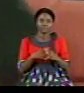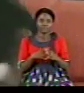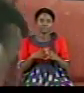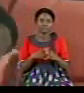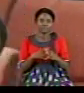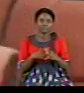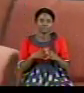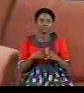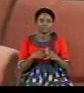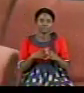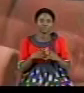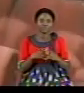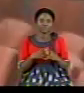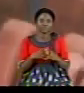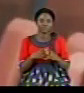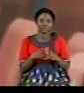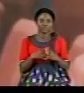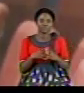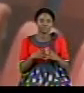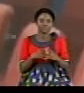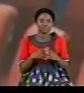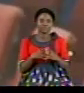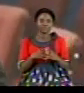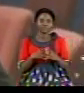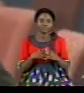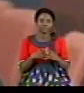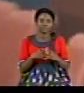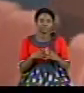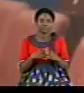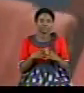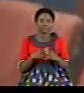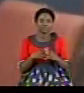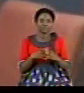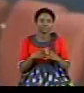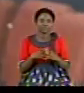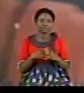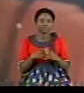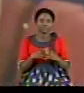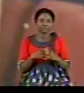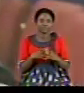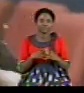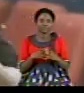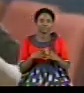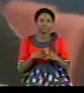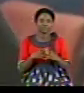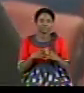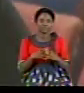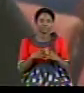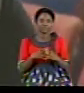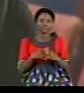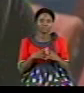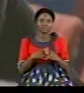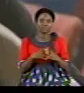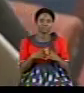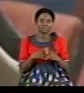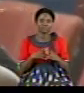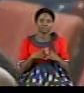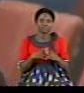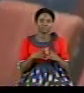Yes, man. Me bele buboza. Me bono no nisi me ulukian me bo.